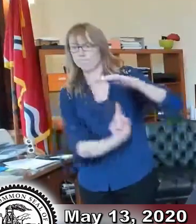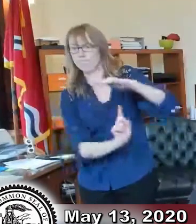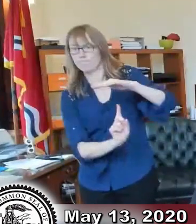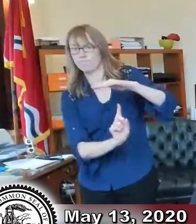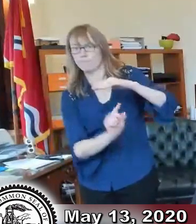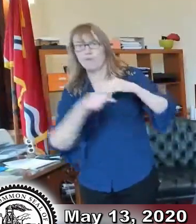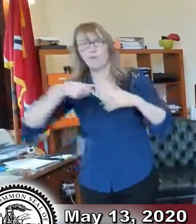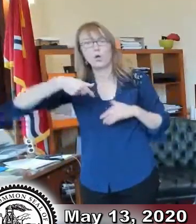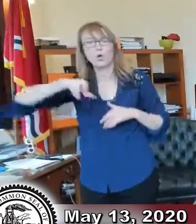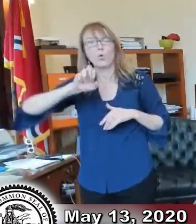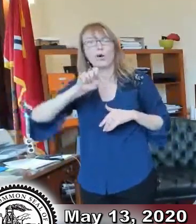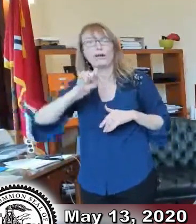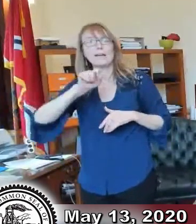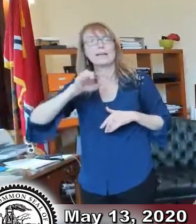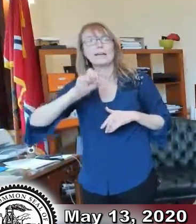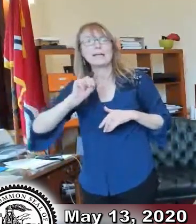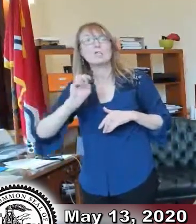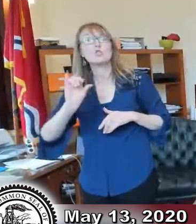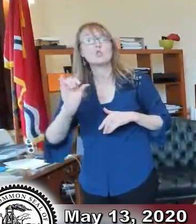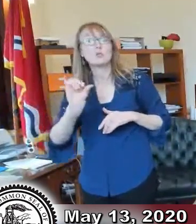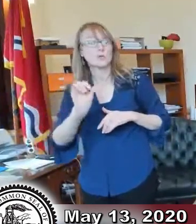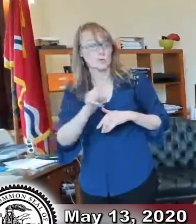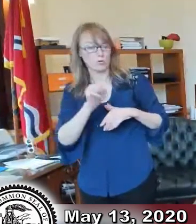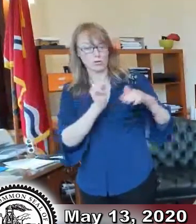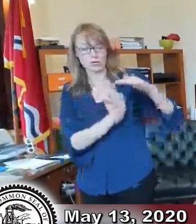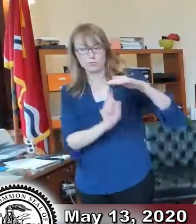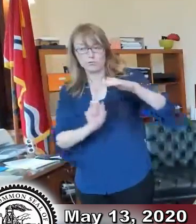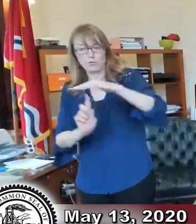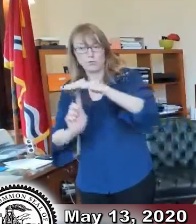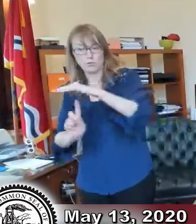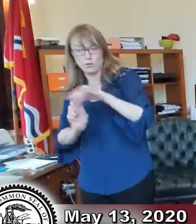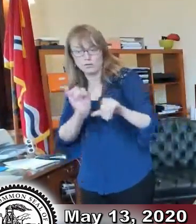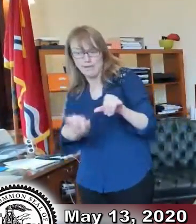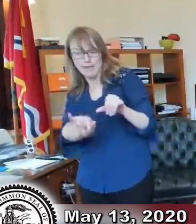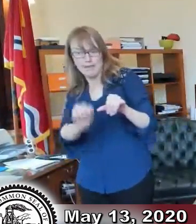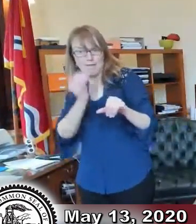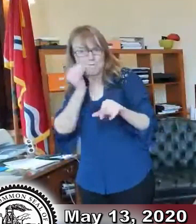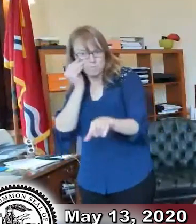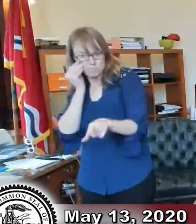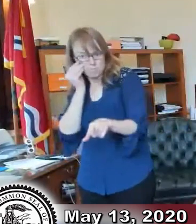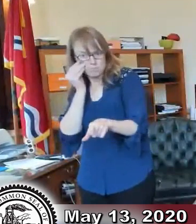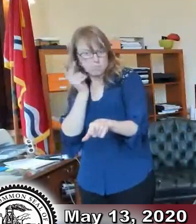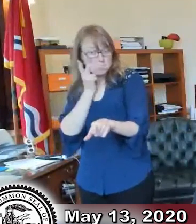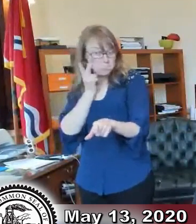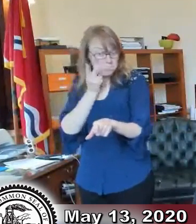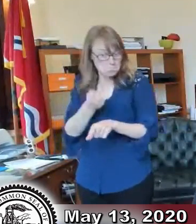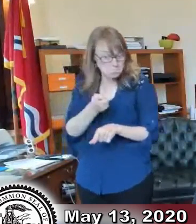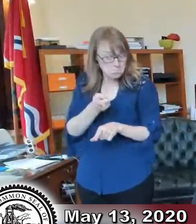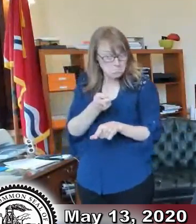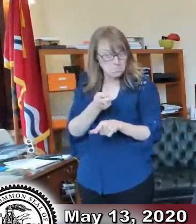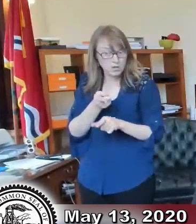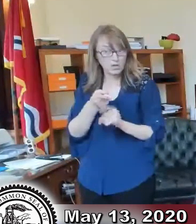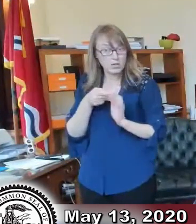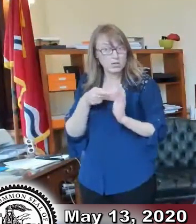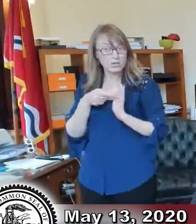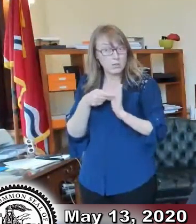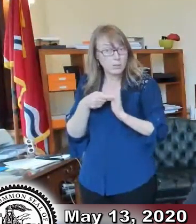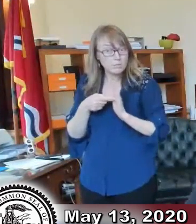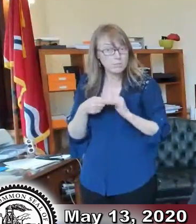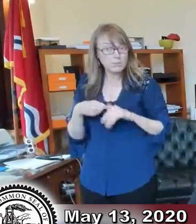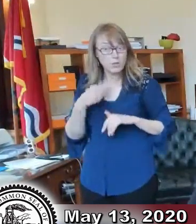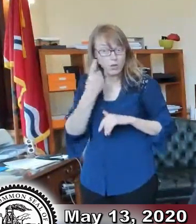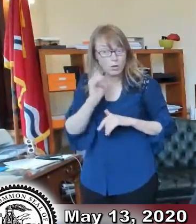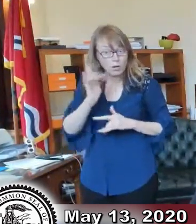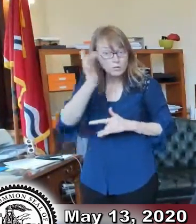and therefore need testing. So the point is to identify folks, to isolate them. When you isolate and quarantine, then